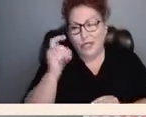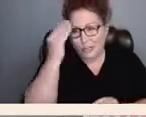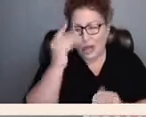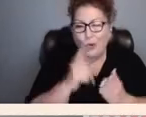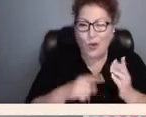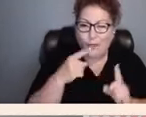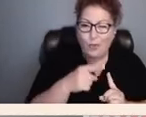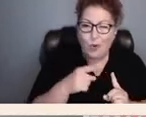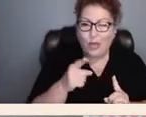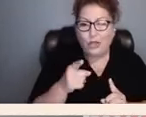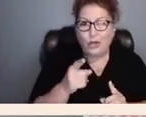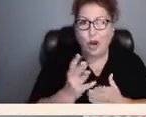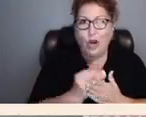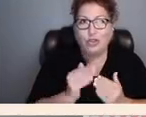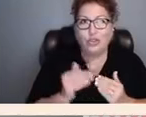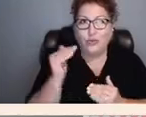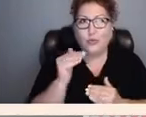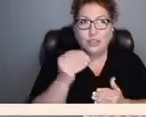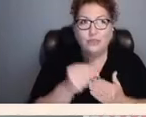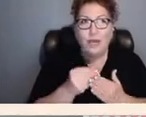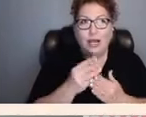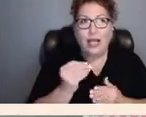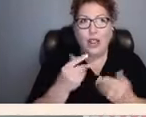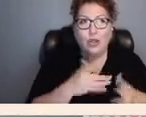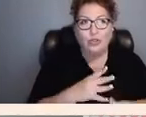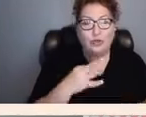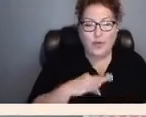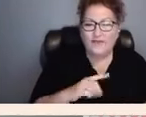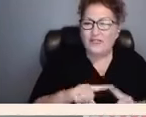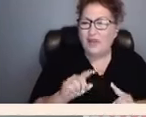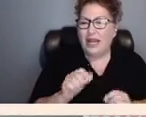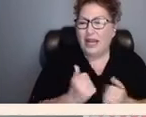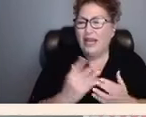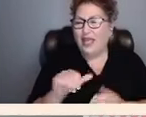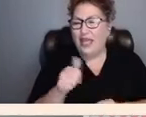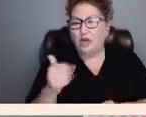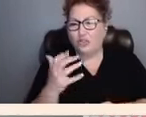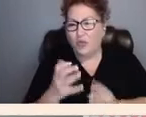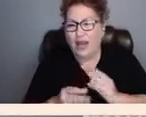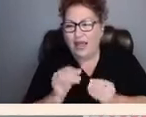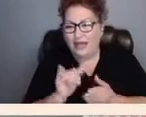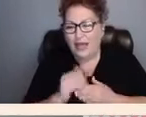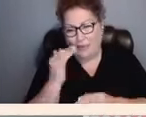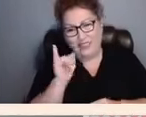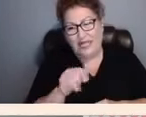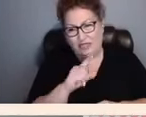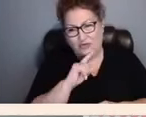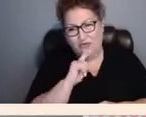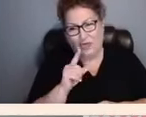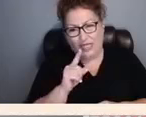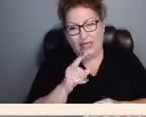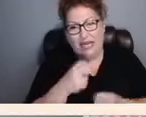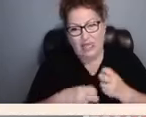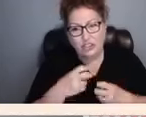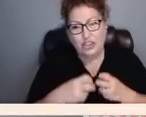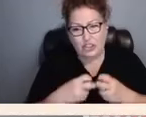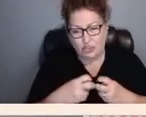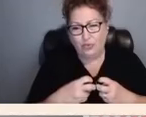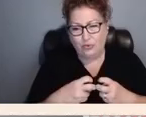much money and lose your benefits, but anything else you want to add to that? Because that is such an issue, for